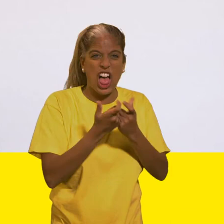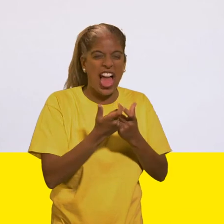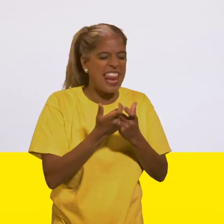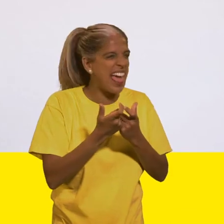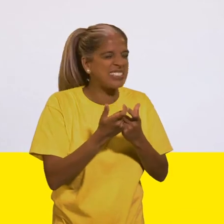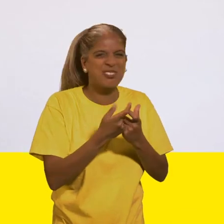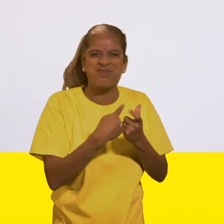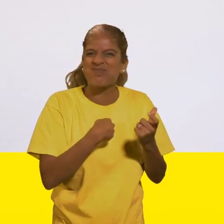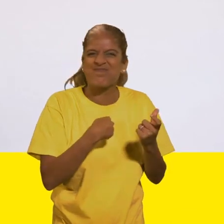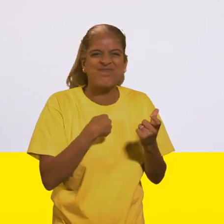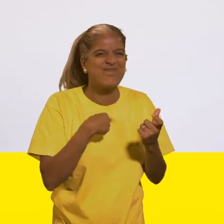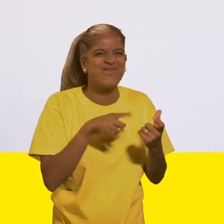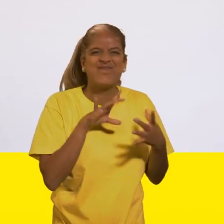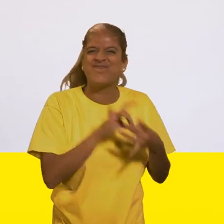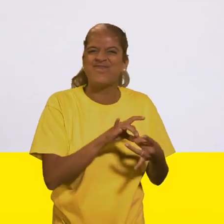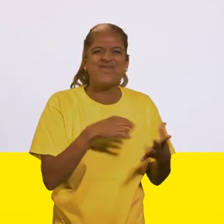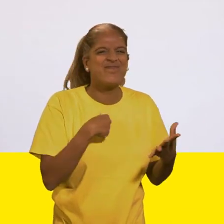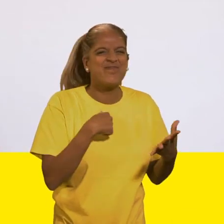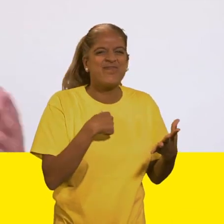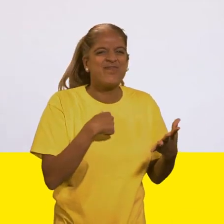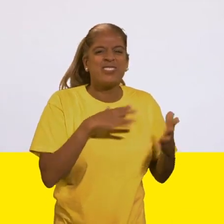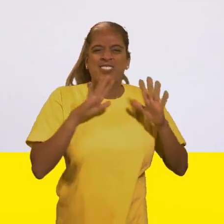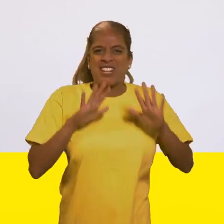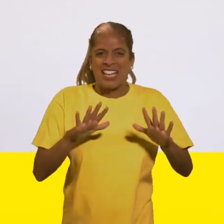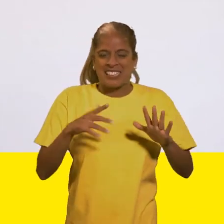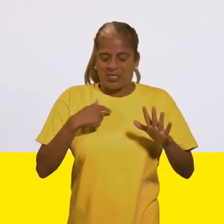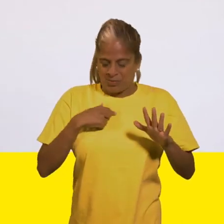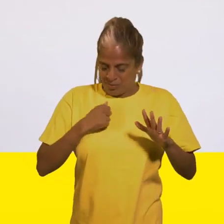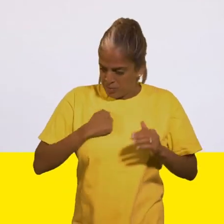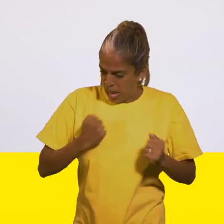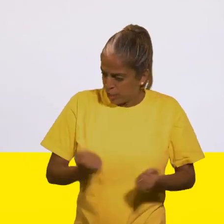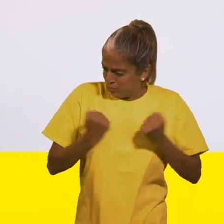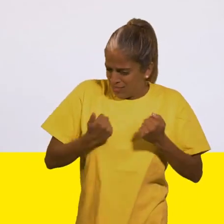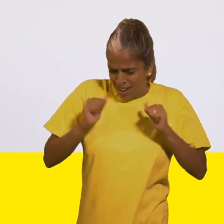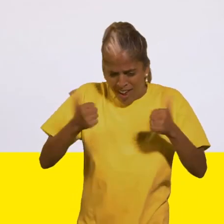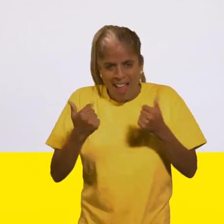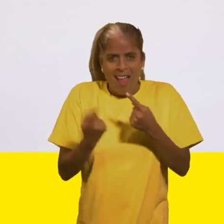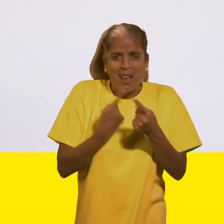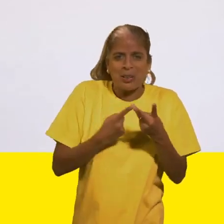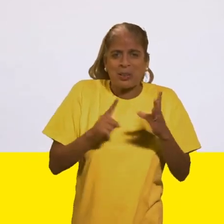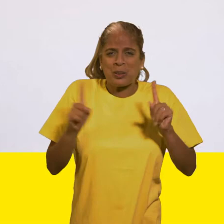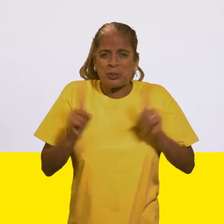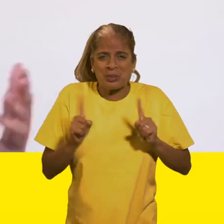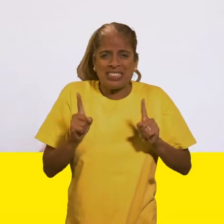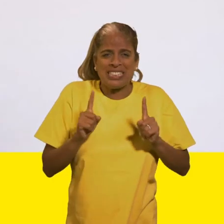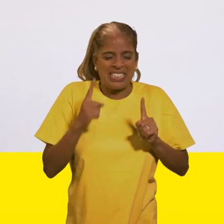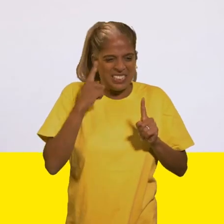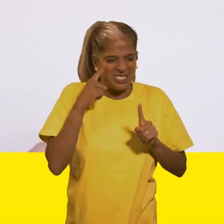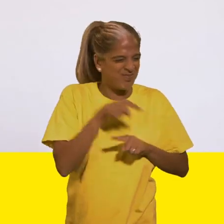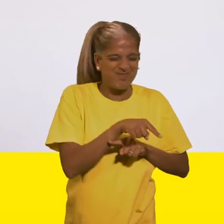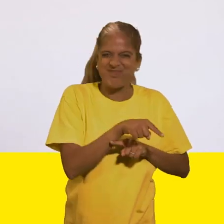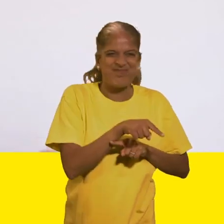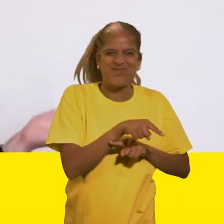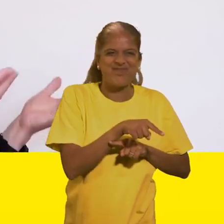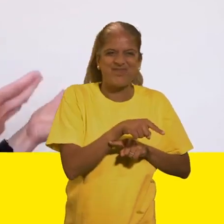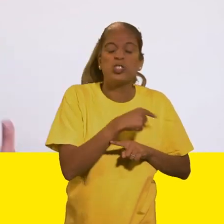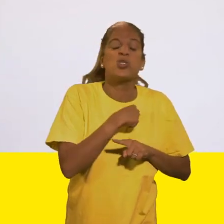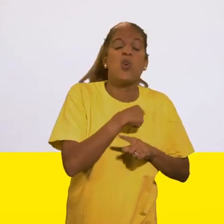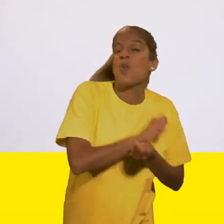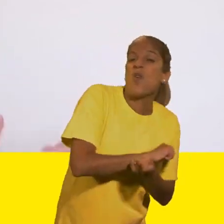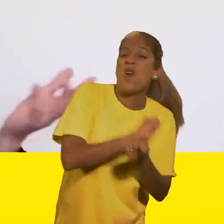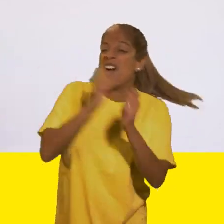of college of doing that. But I was just looking at what my strengths were, and in reality, that wasn't